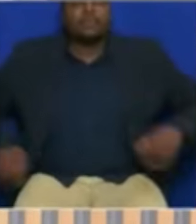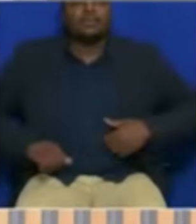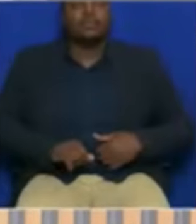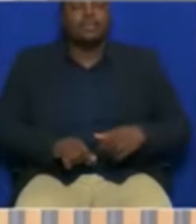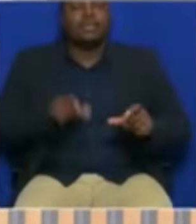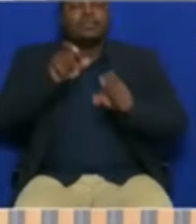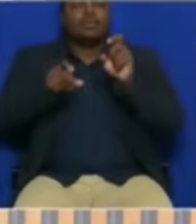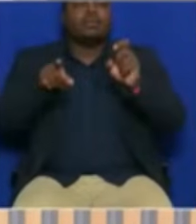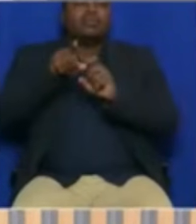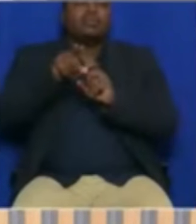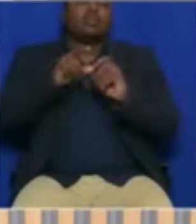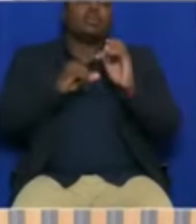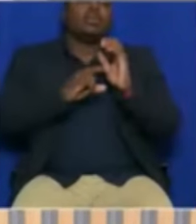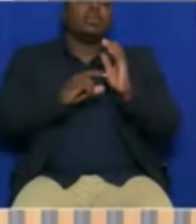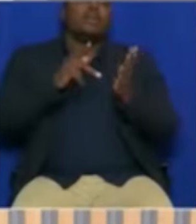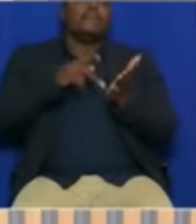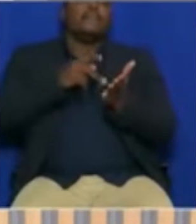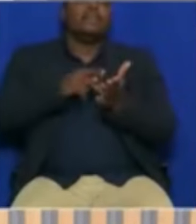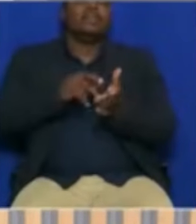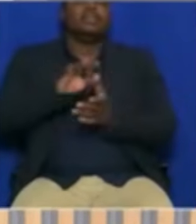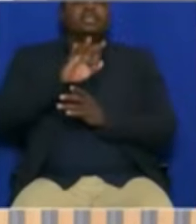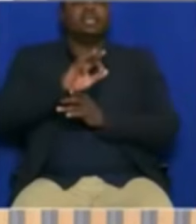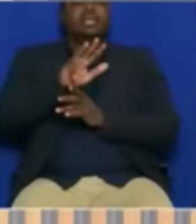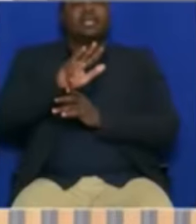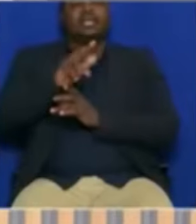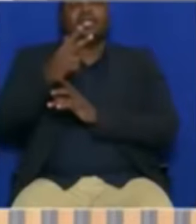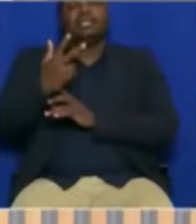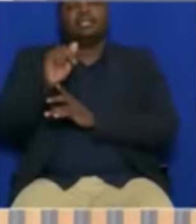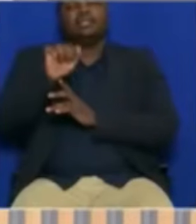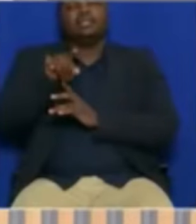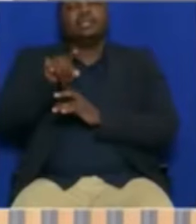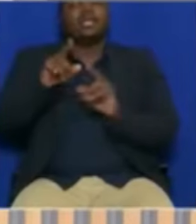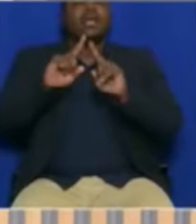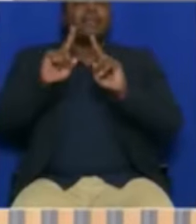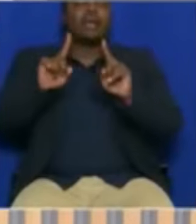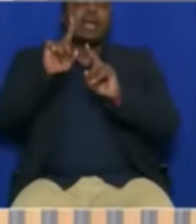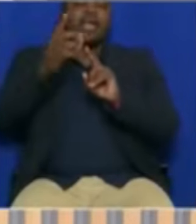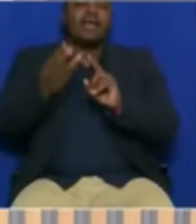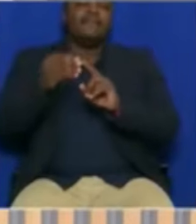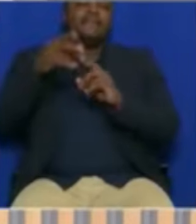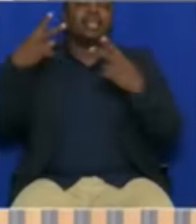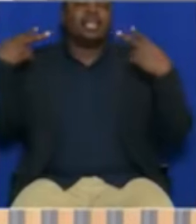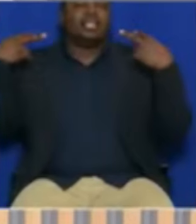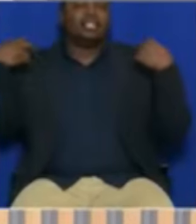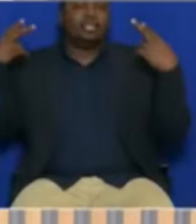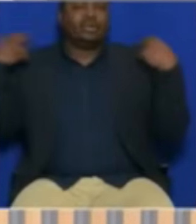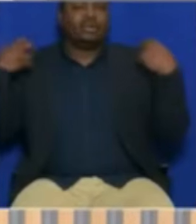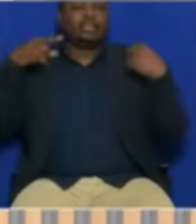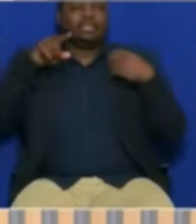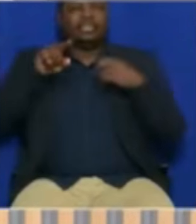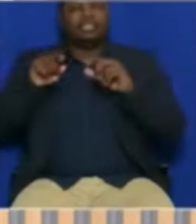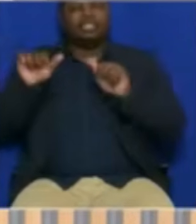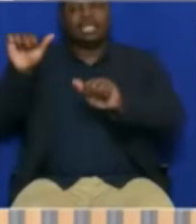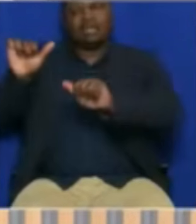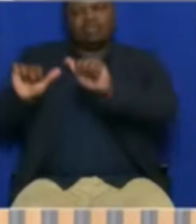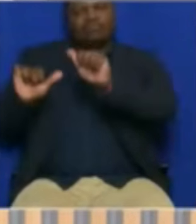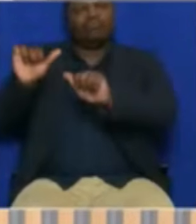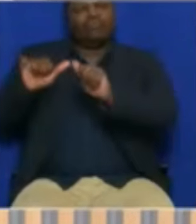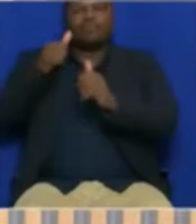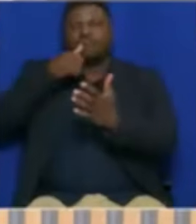their security clearance and vetting files were required because they